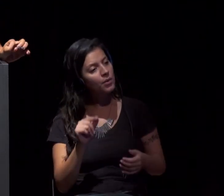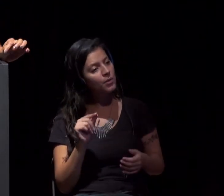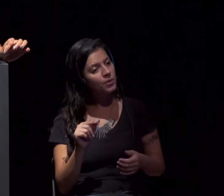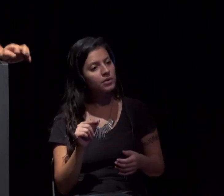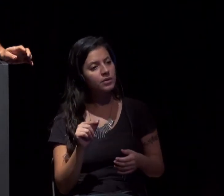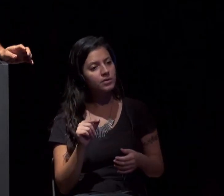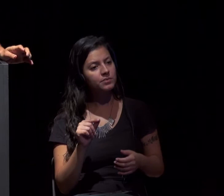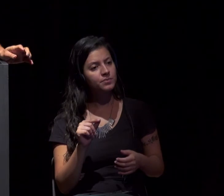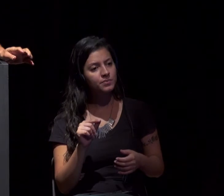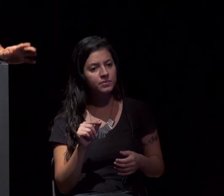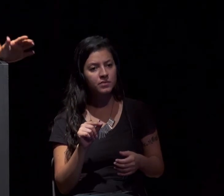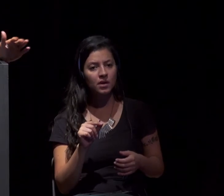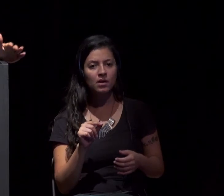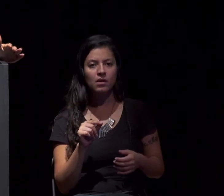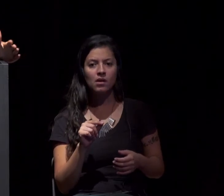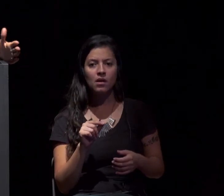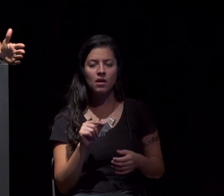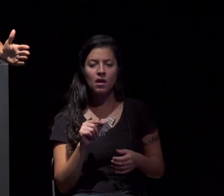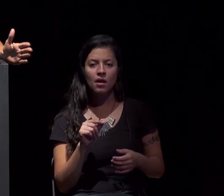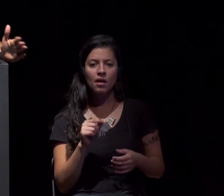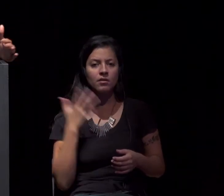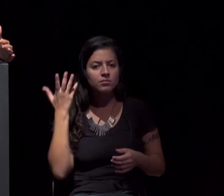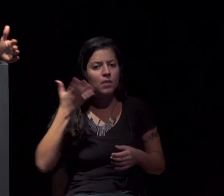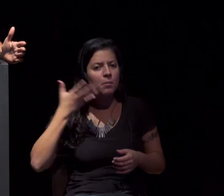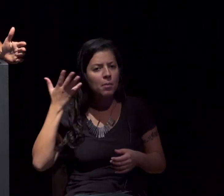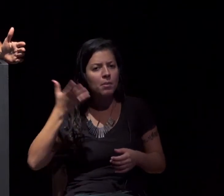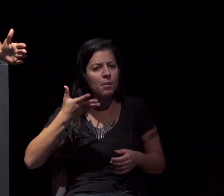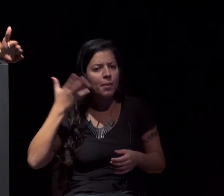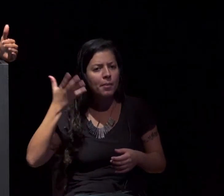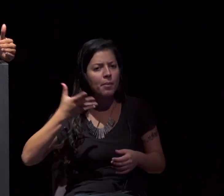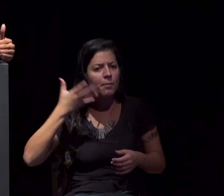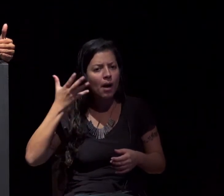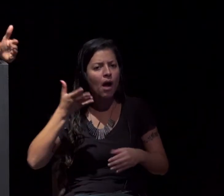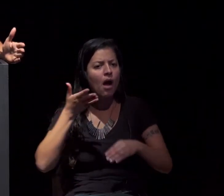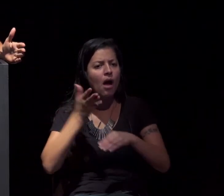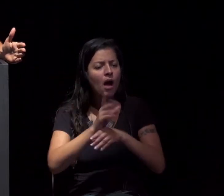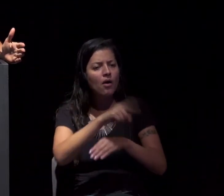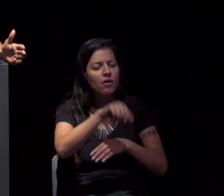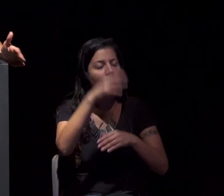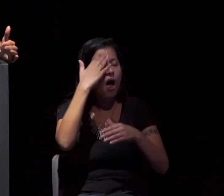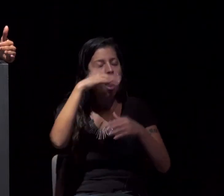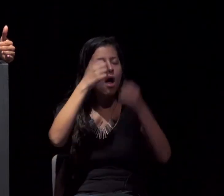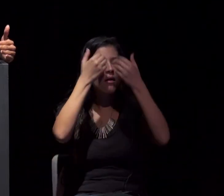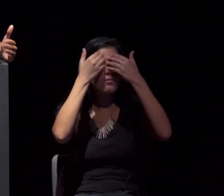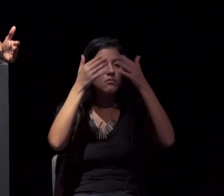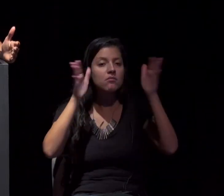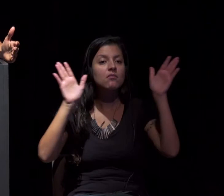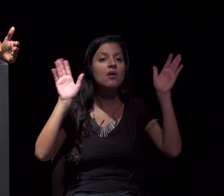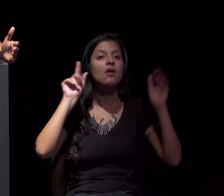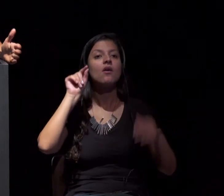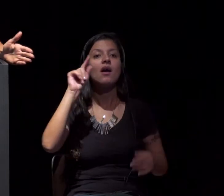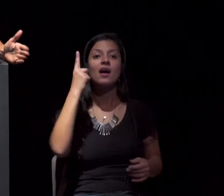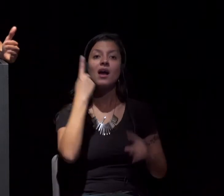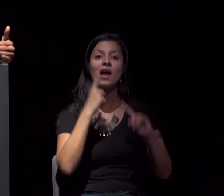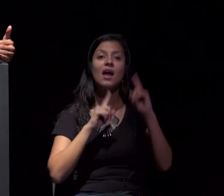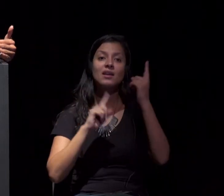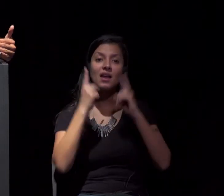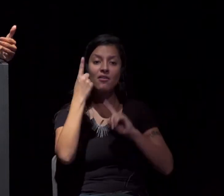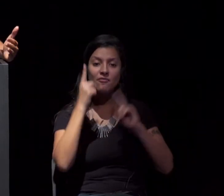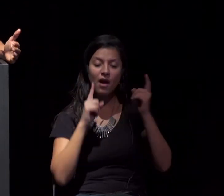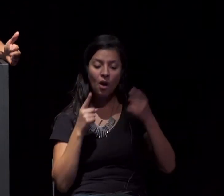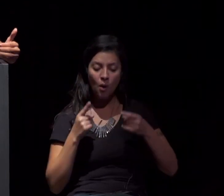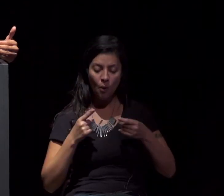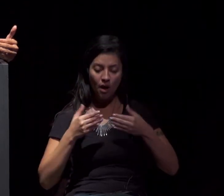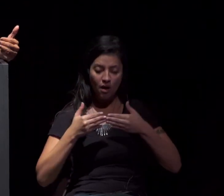process that has been mine to use Carnaval as a starting point for understanding and even